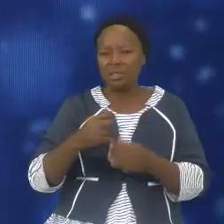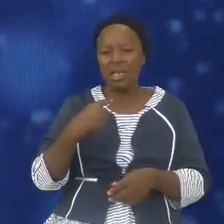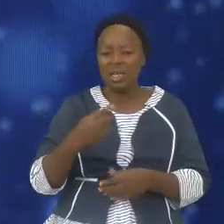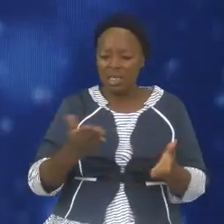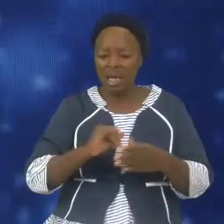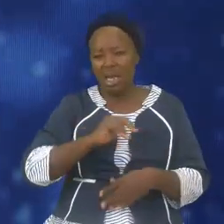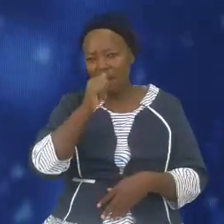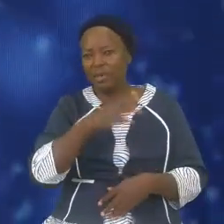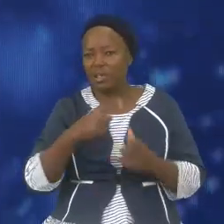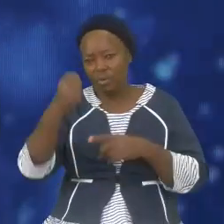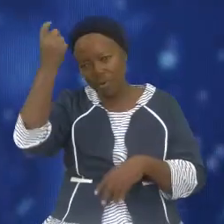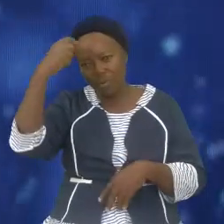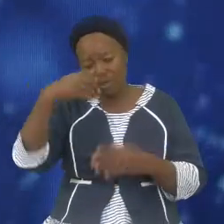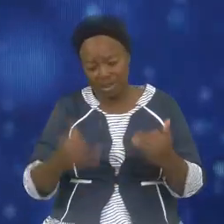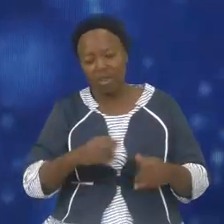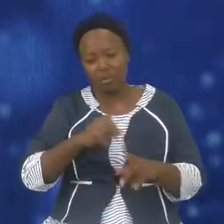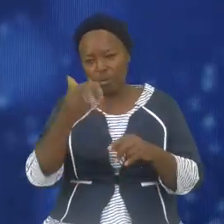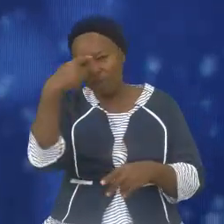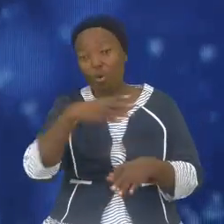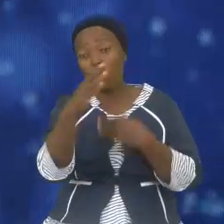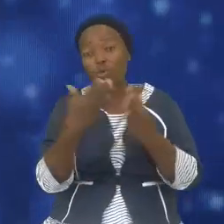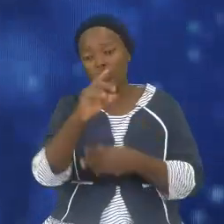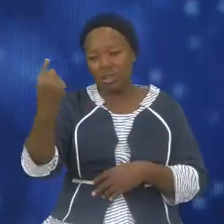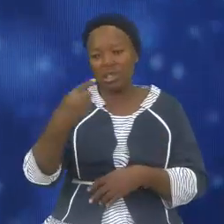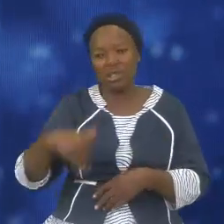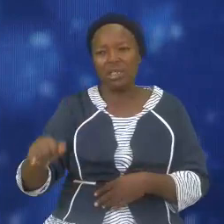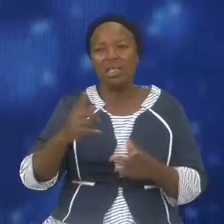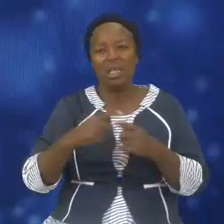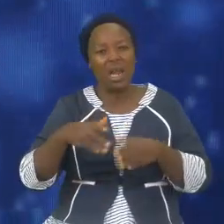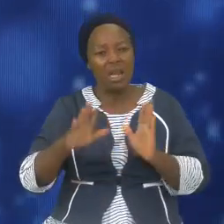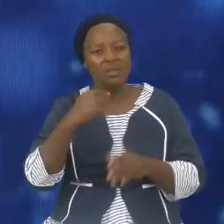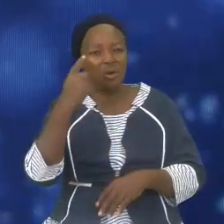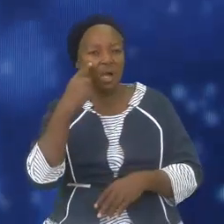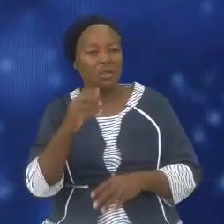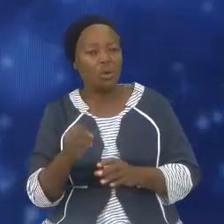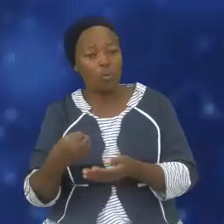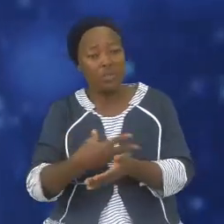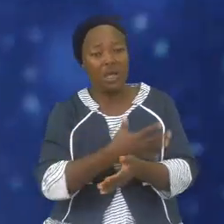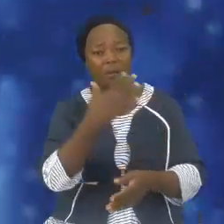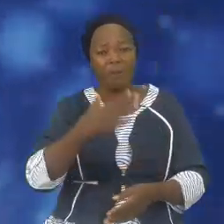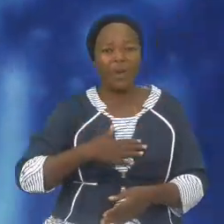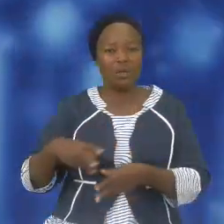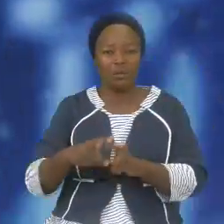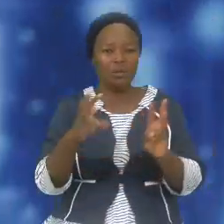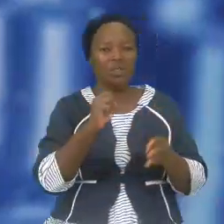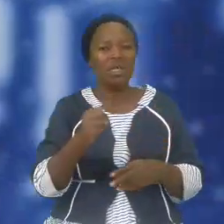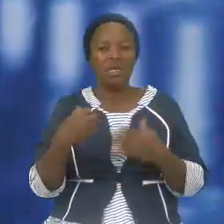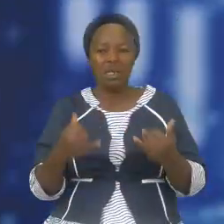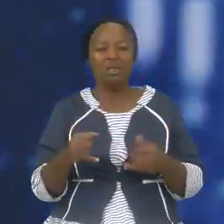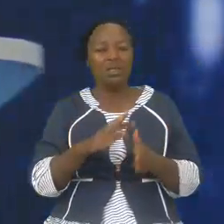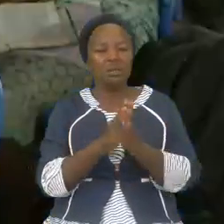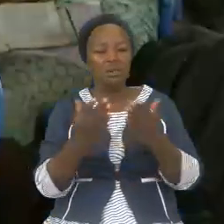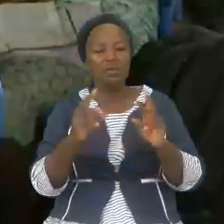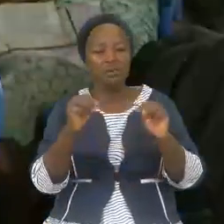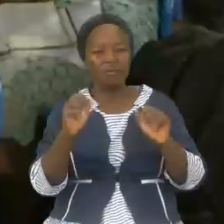are wise till all eternity. And let thine eyes observe my ways. Matthew chapter 25,